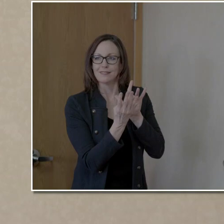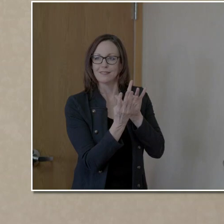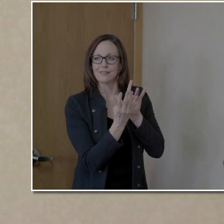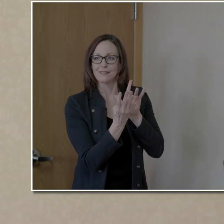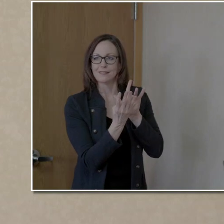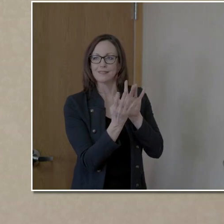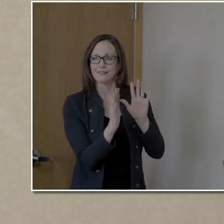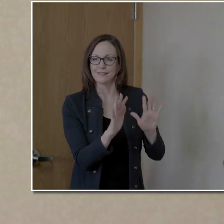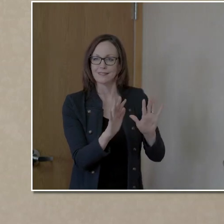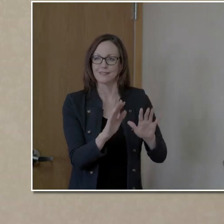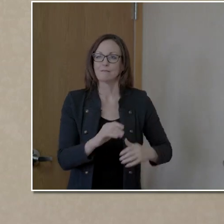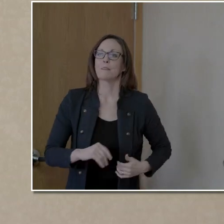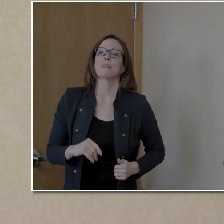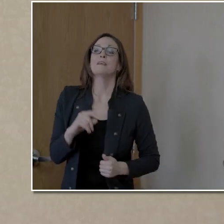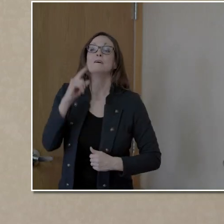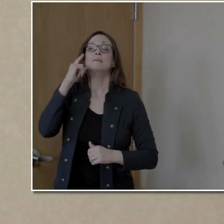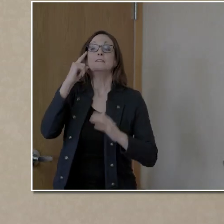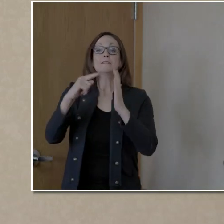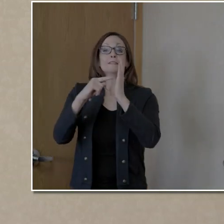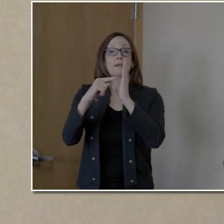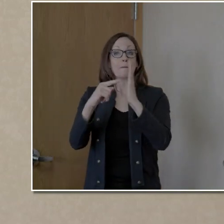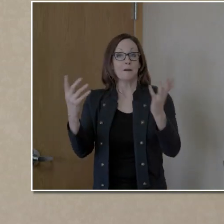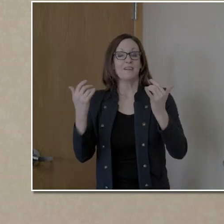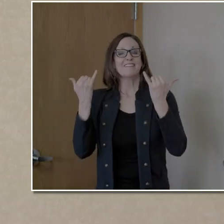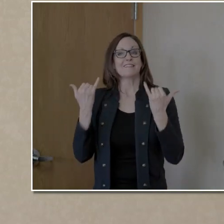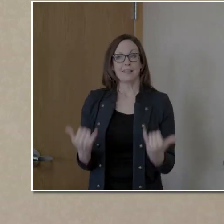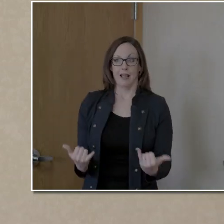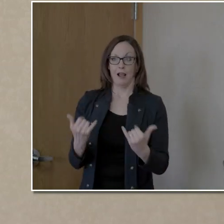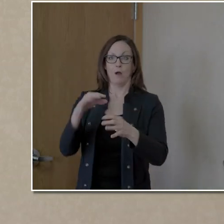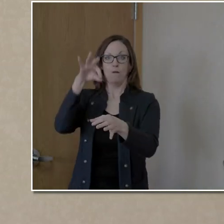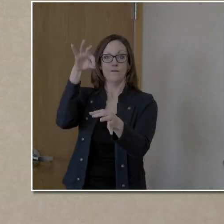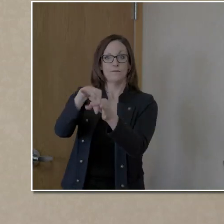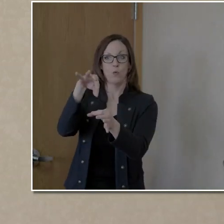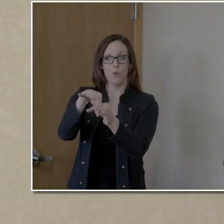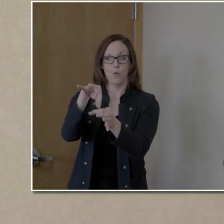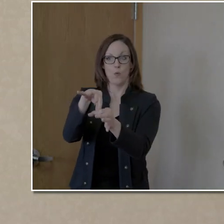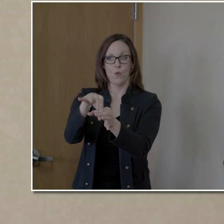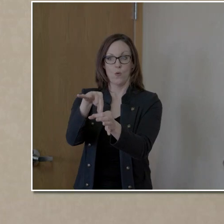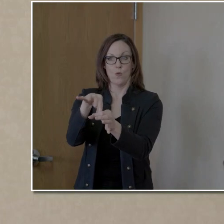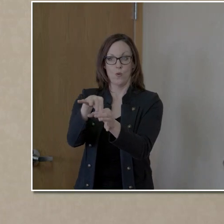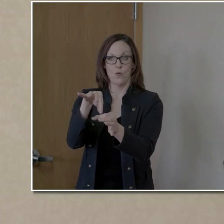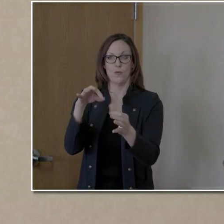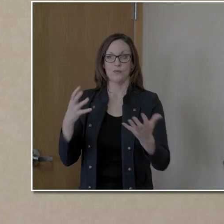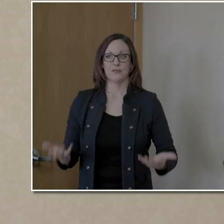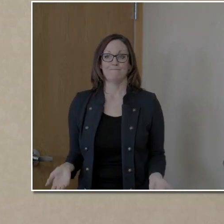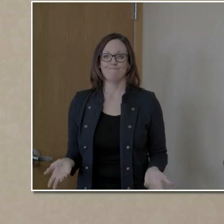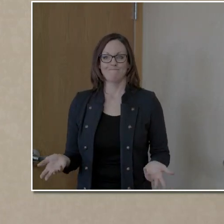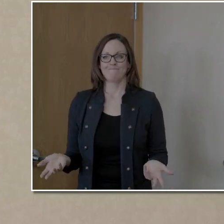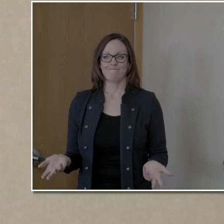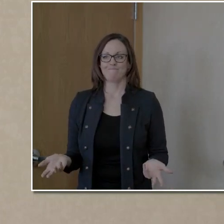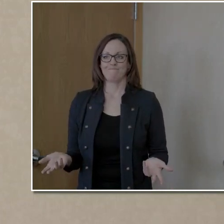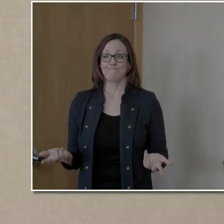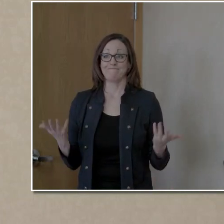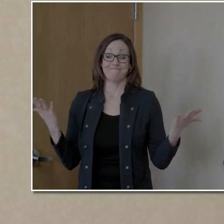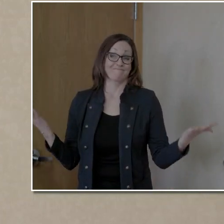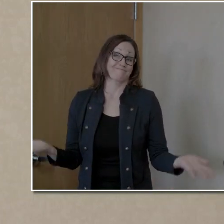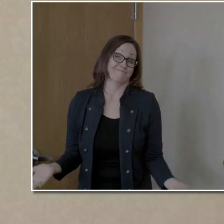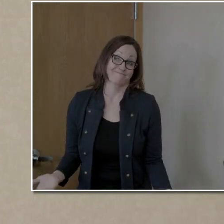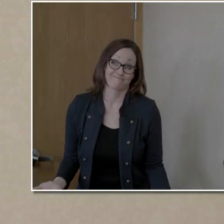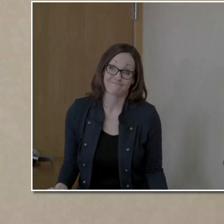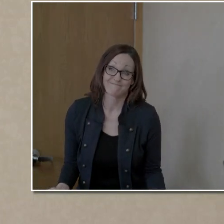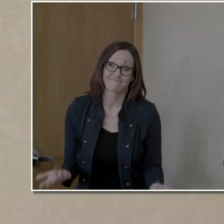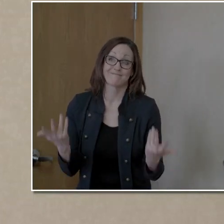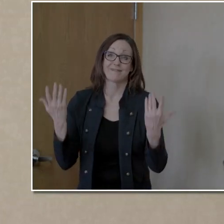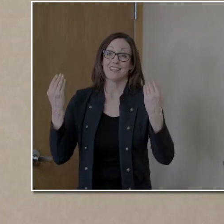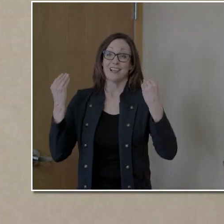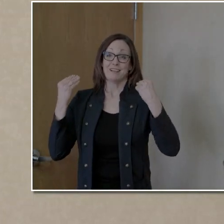would identify people. There has been no effort to try to find everybody who voted or even reach out to every poll